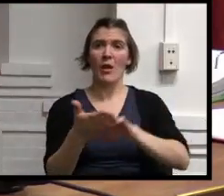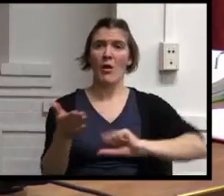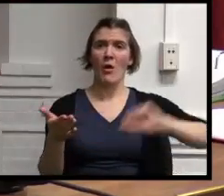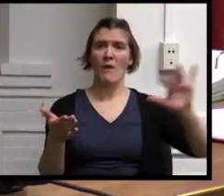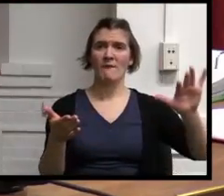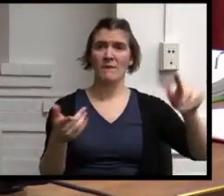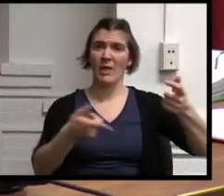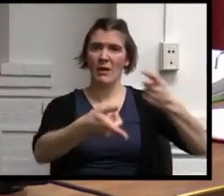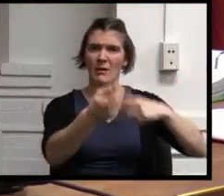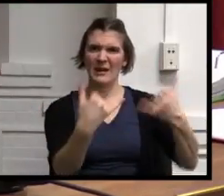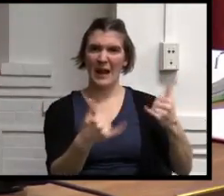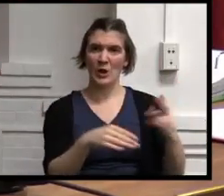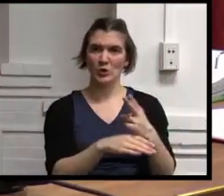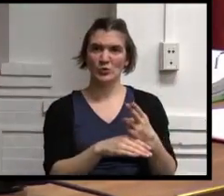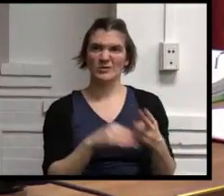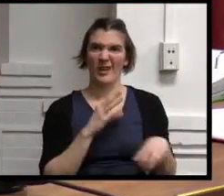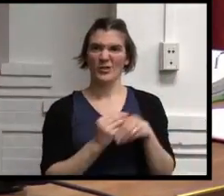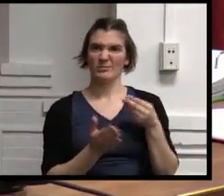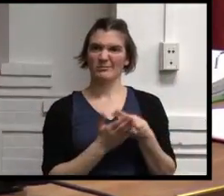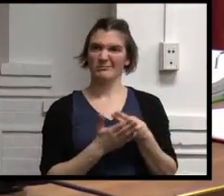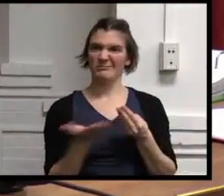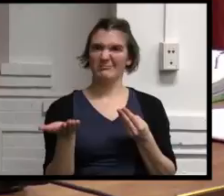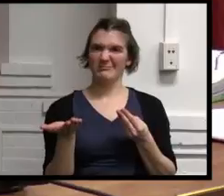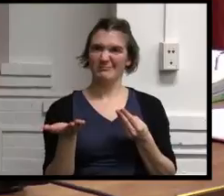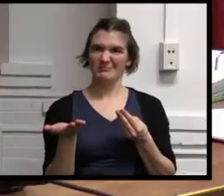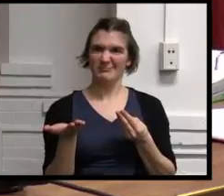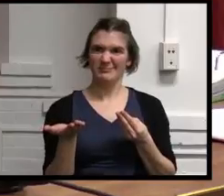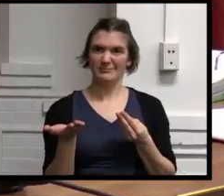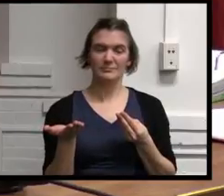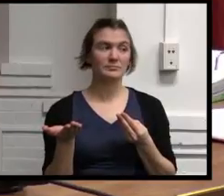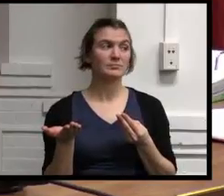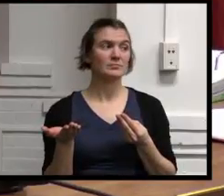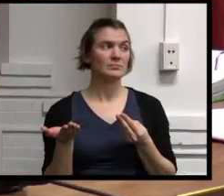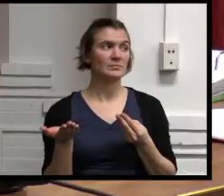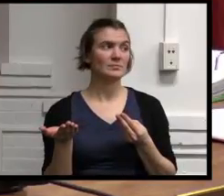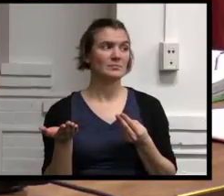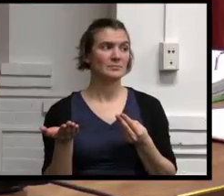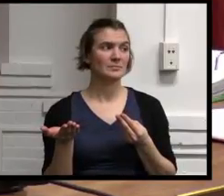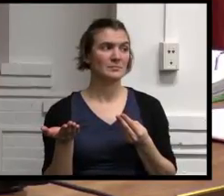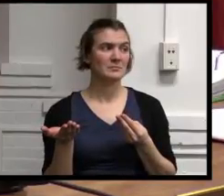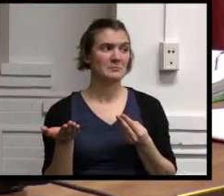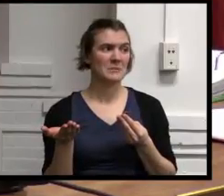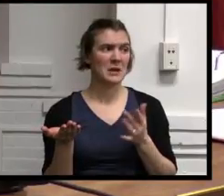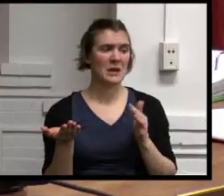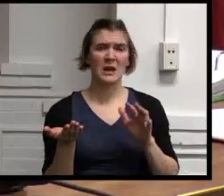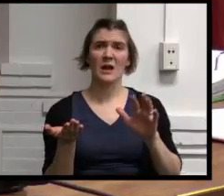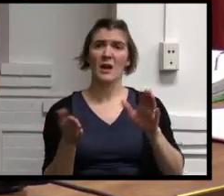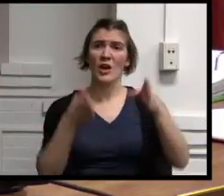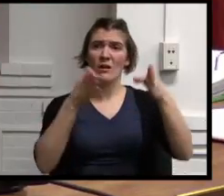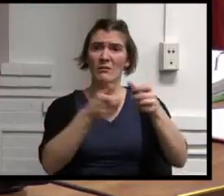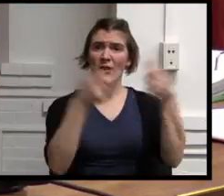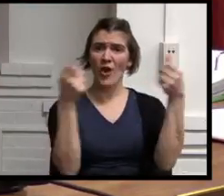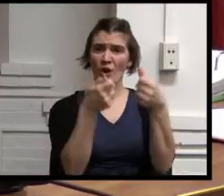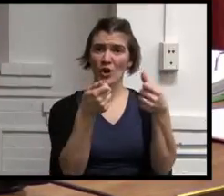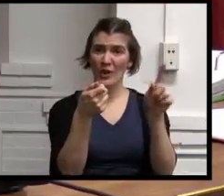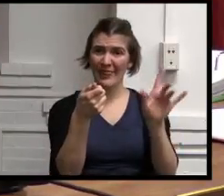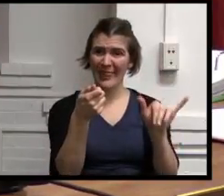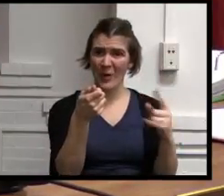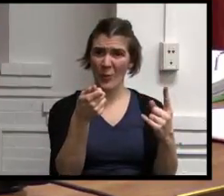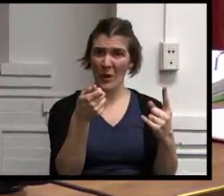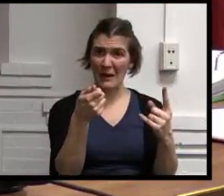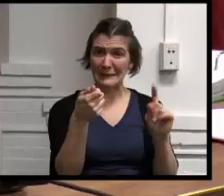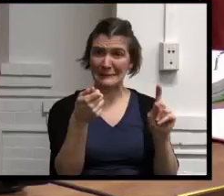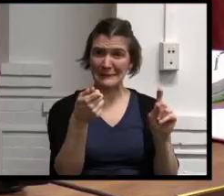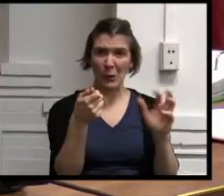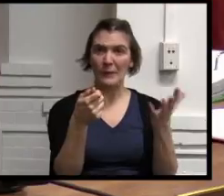that are being paid for by the bond. And it's I don't know if the turnout lockers are like